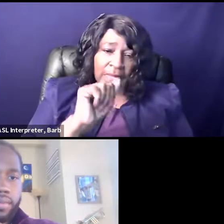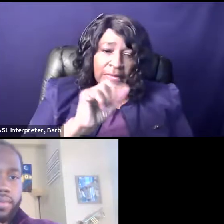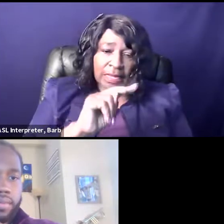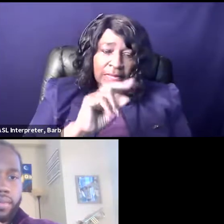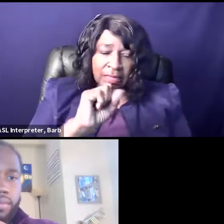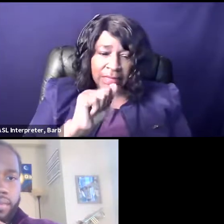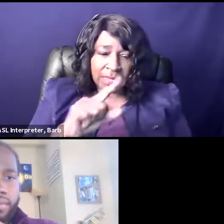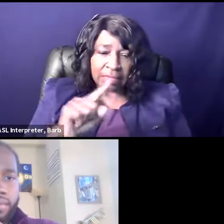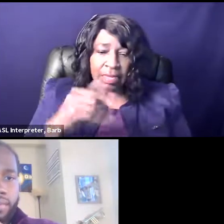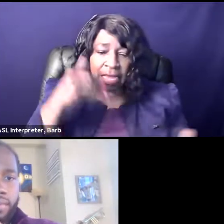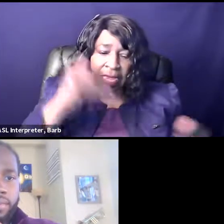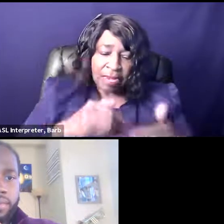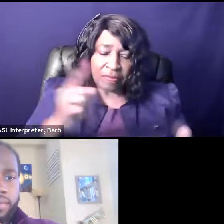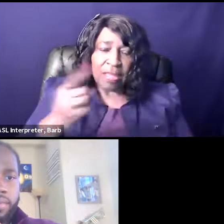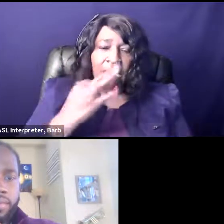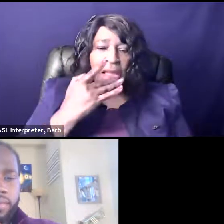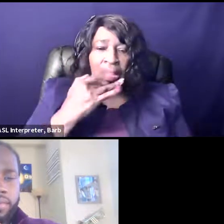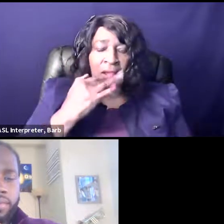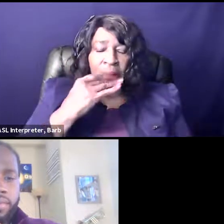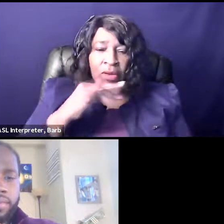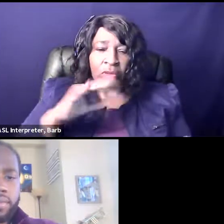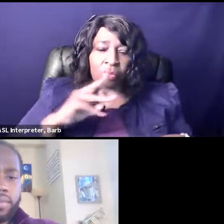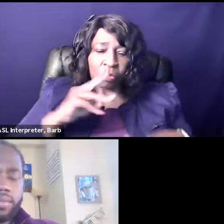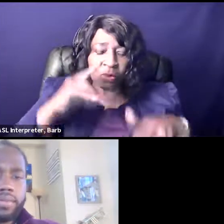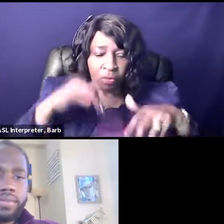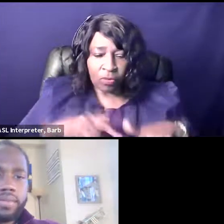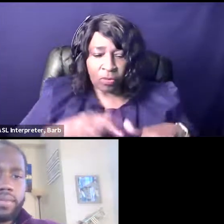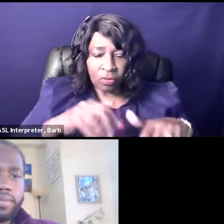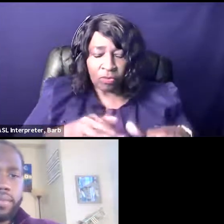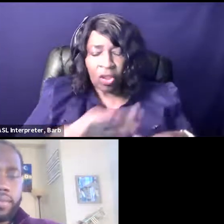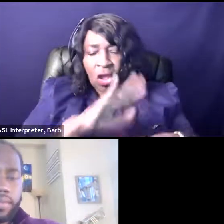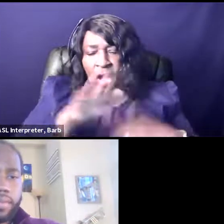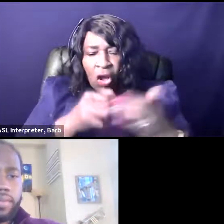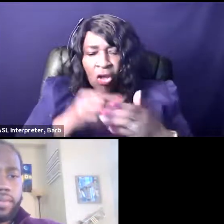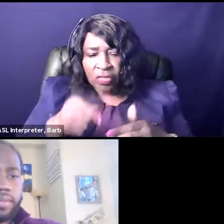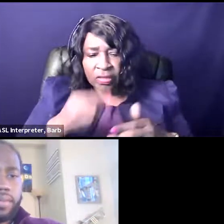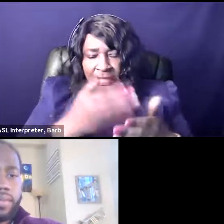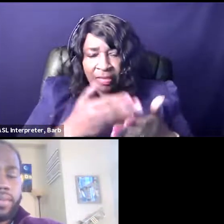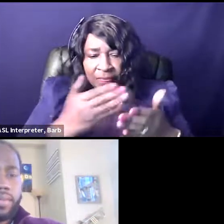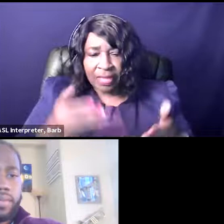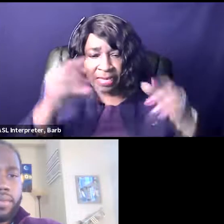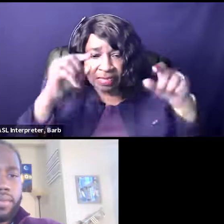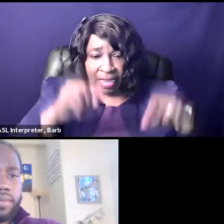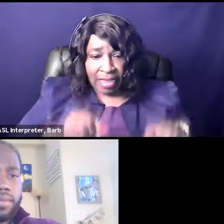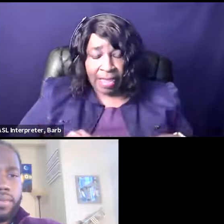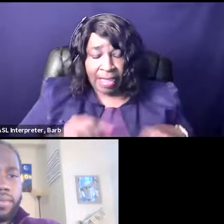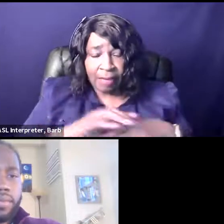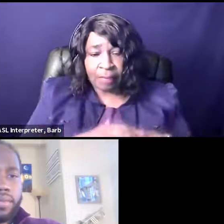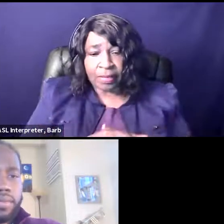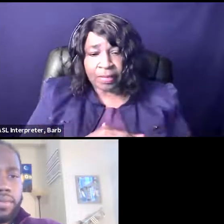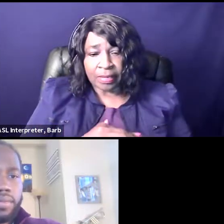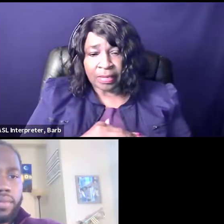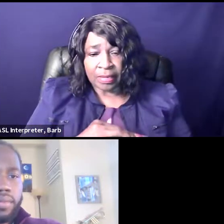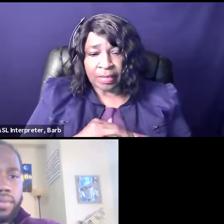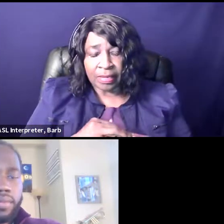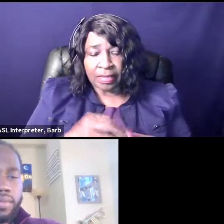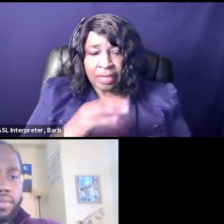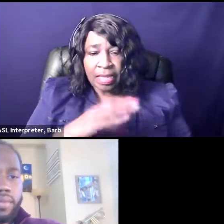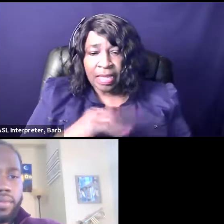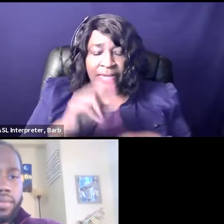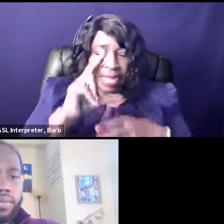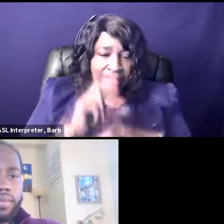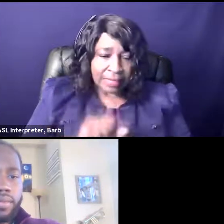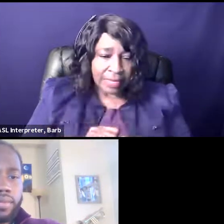Colorado River. And so, there's all these things that are happening that are kind of adaptation mechanisms, or